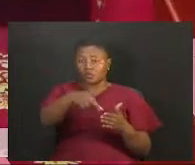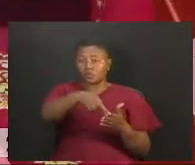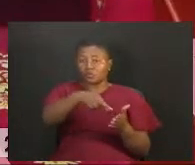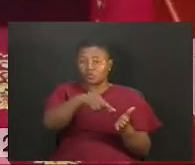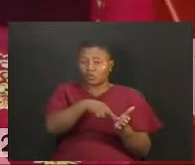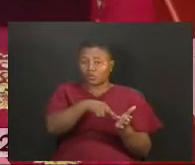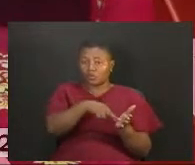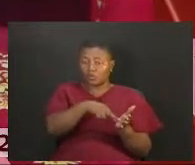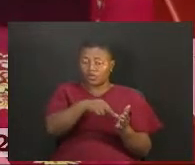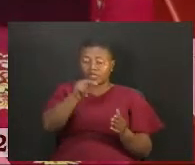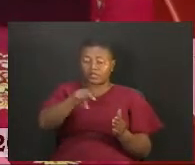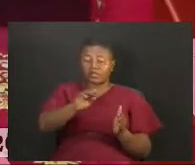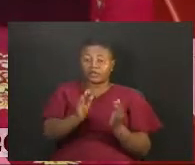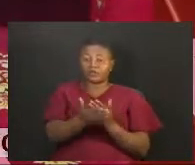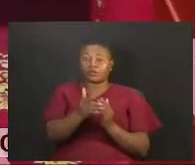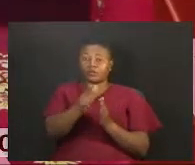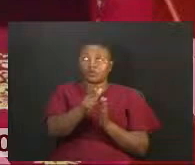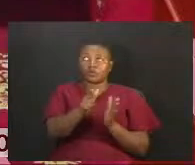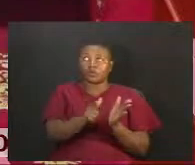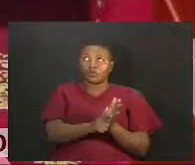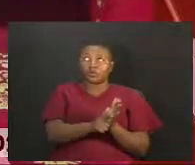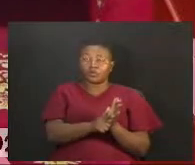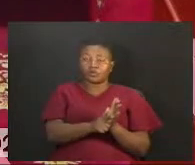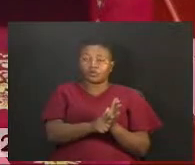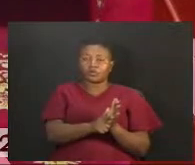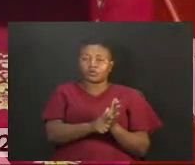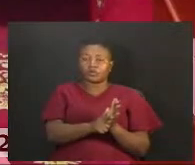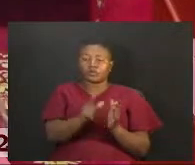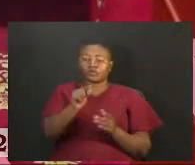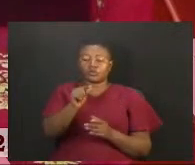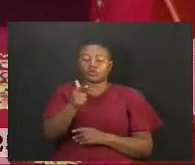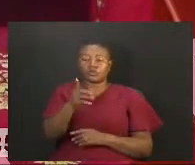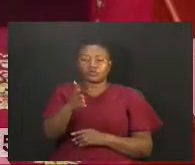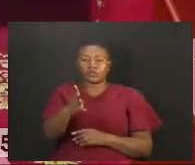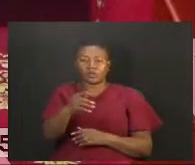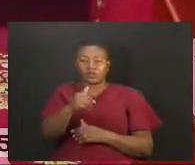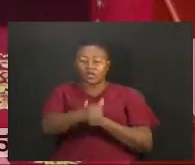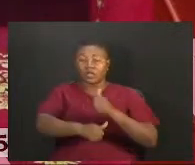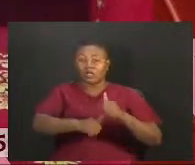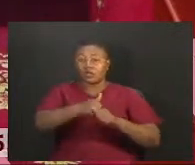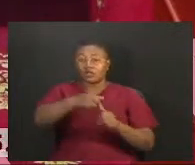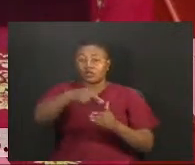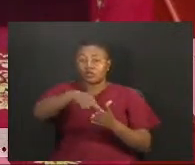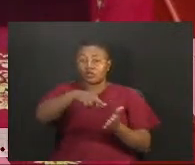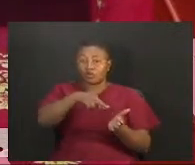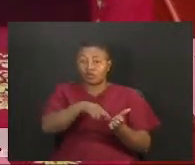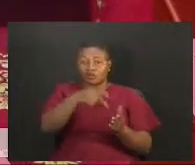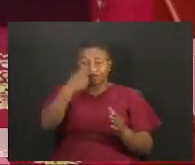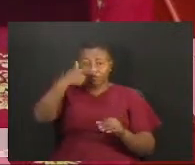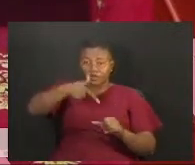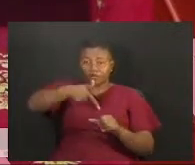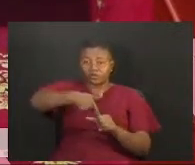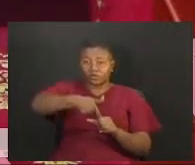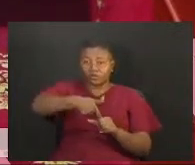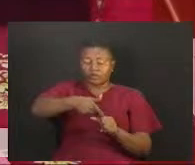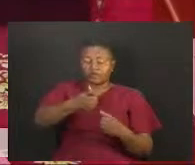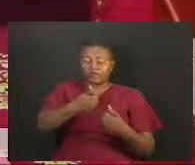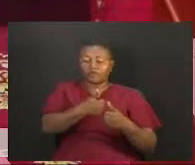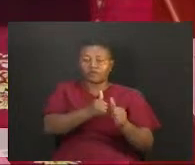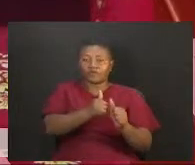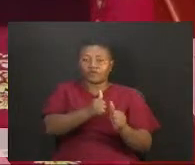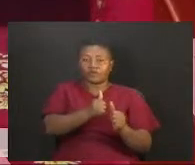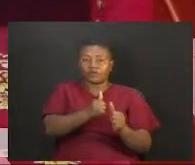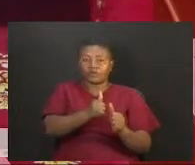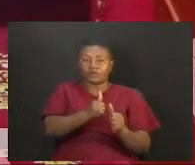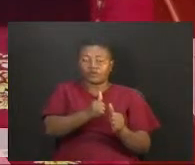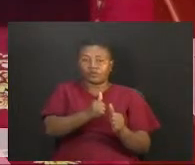required by law. The 2024 annual report on the petroleum funds in line with Section 48 of the Petroleum Revenue